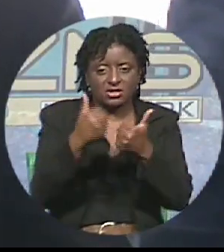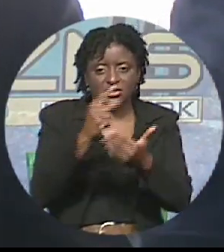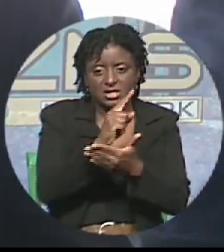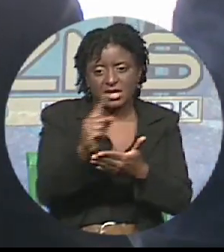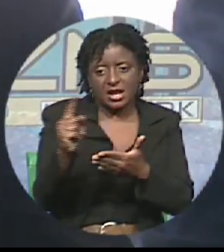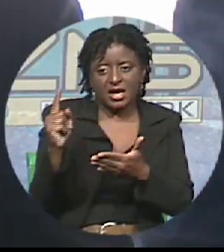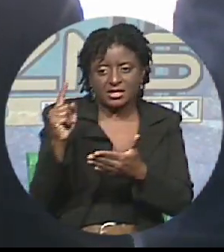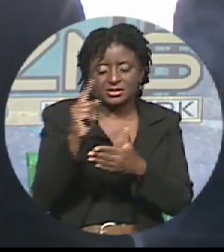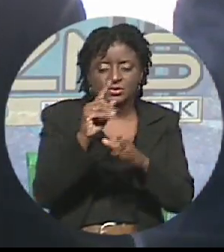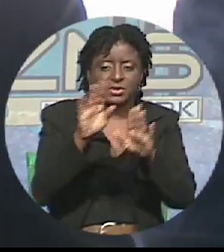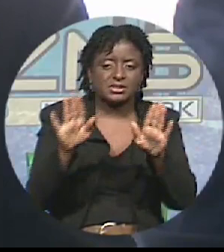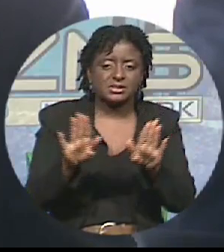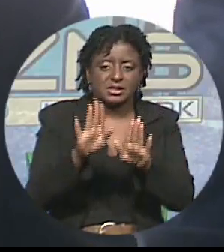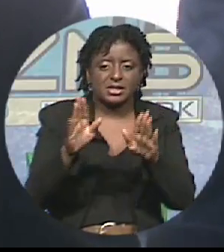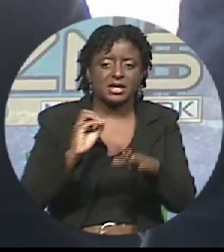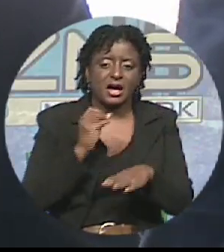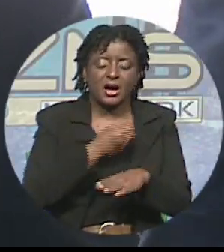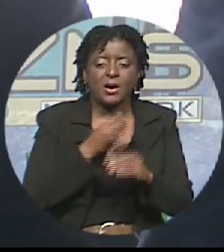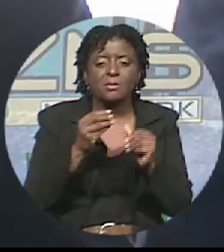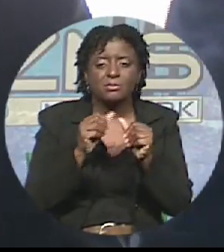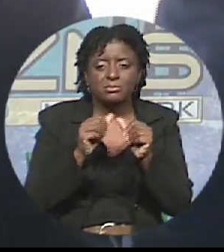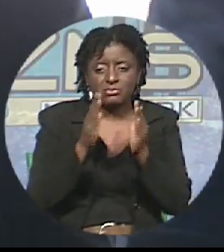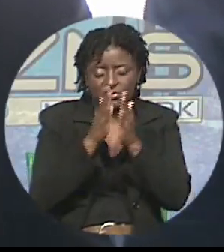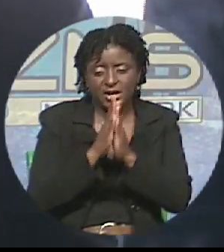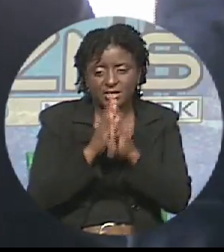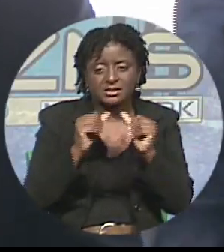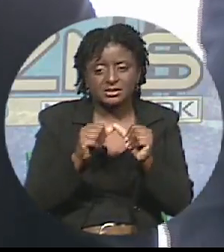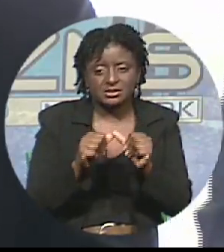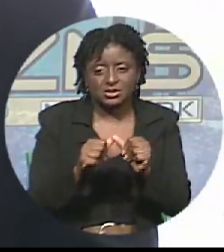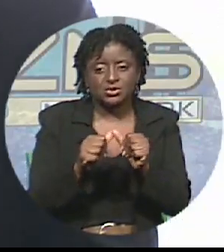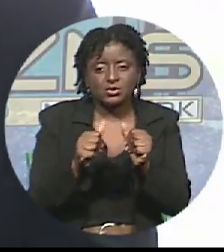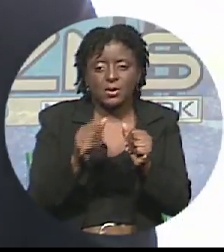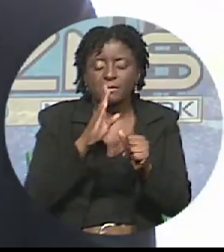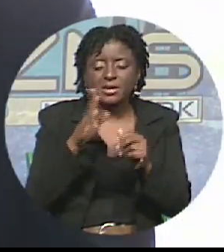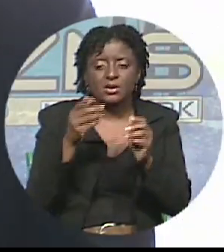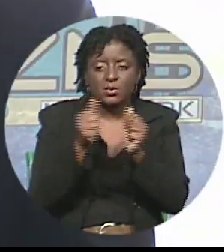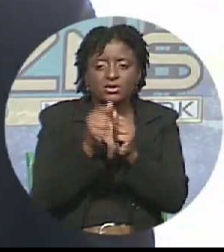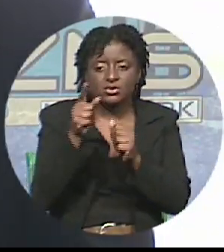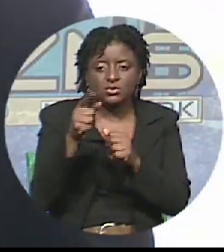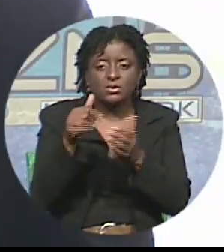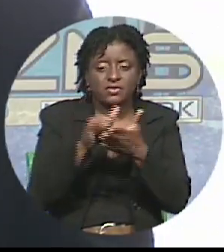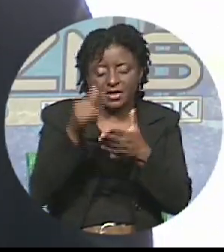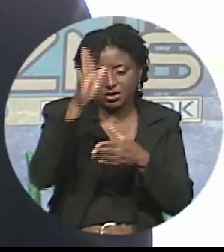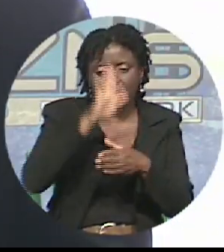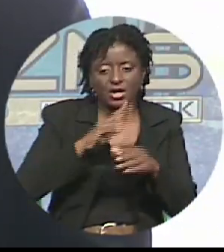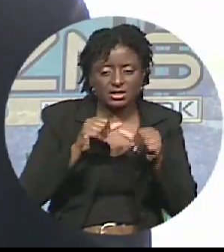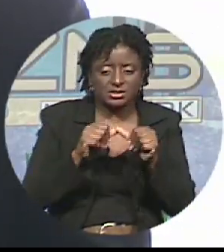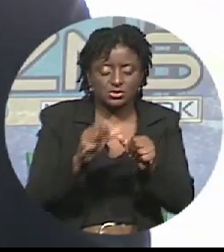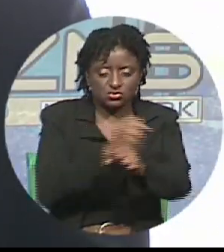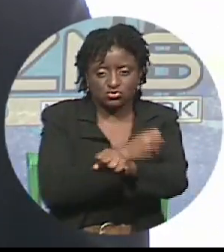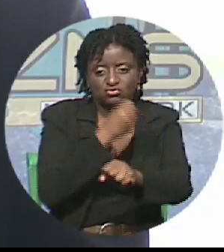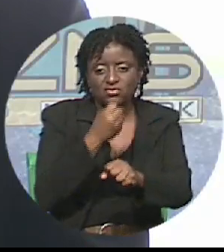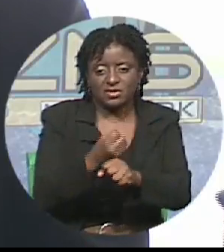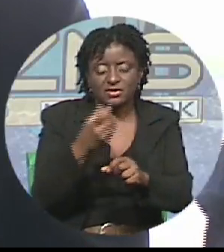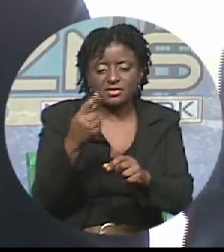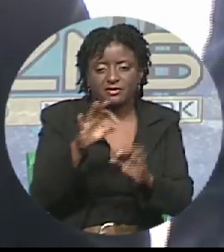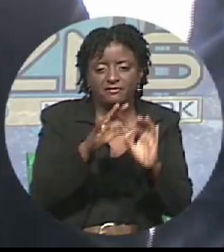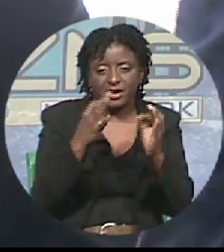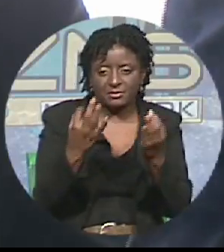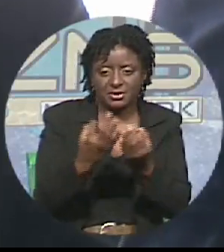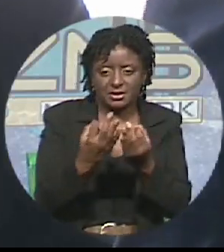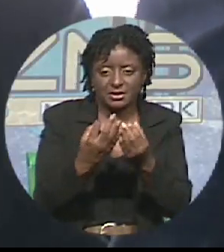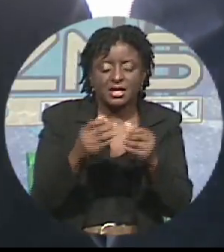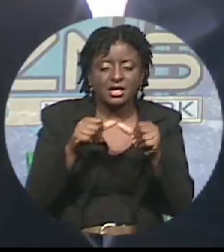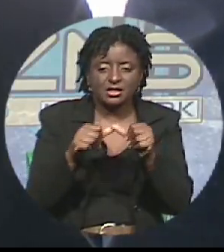be with you, that God will continue to strengthen the family, that God will continue to strengthen BFM, that God will continue